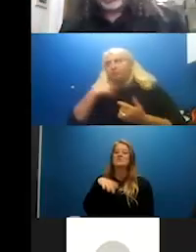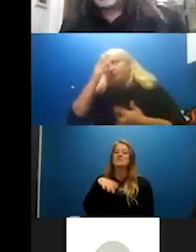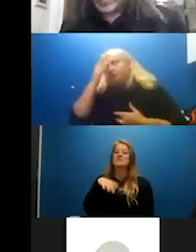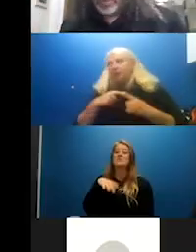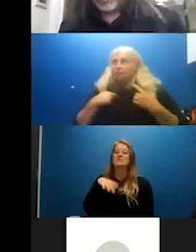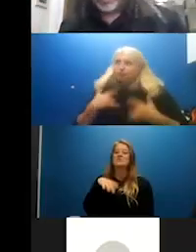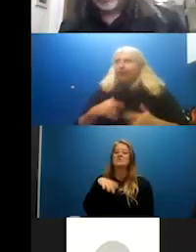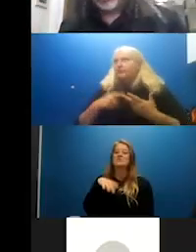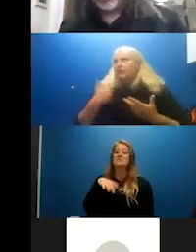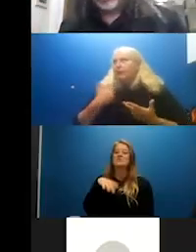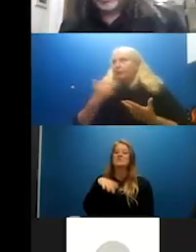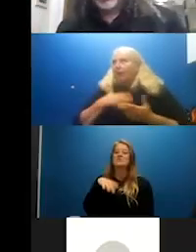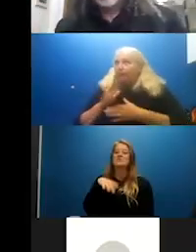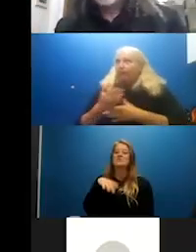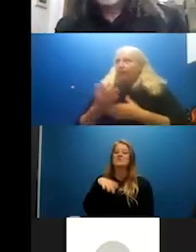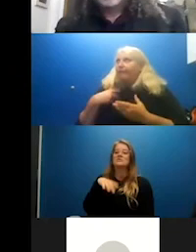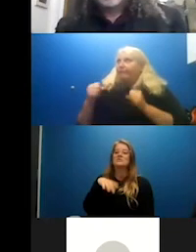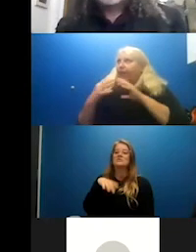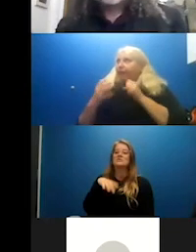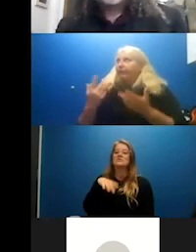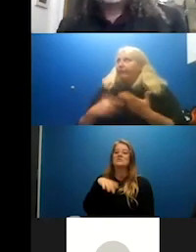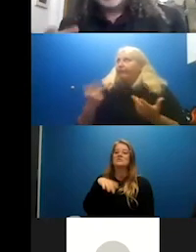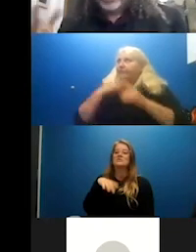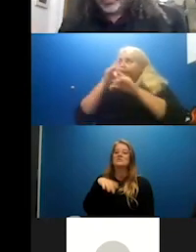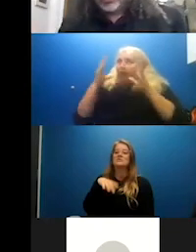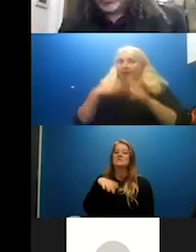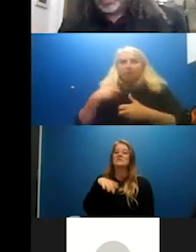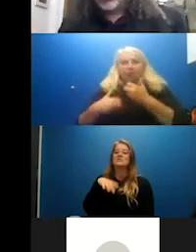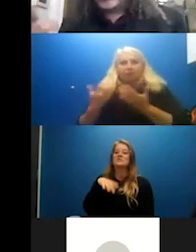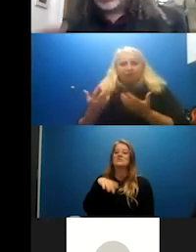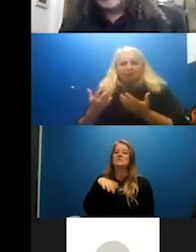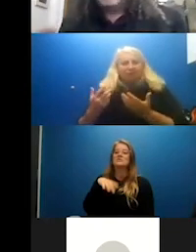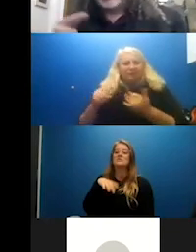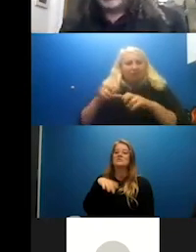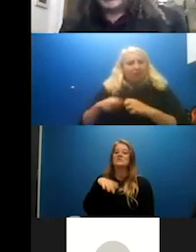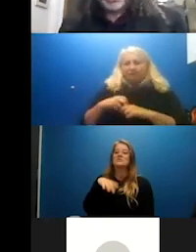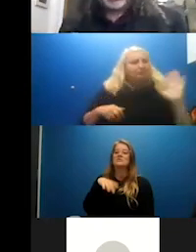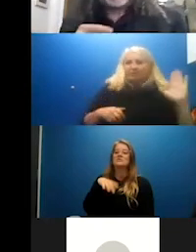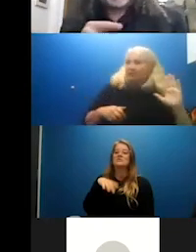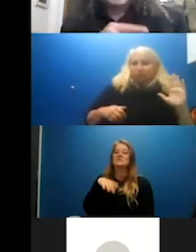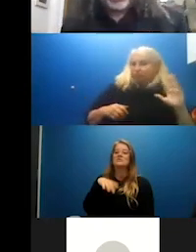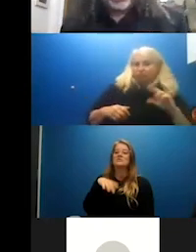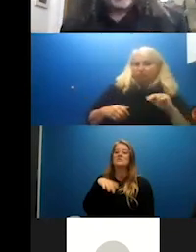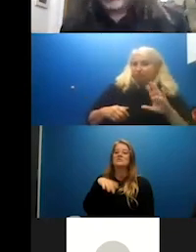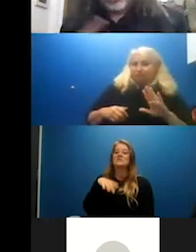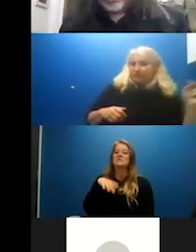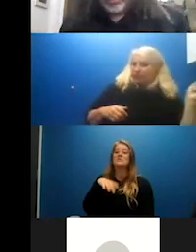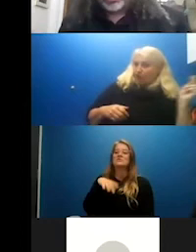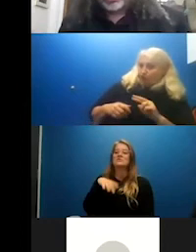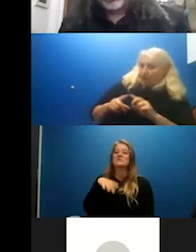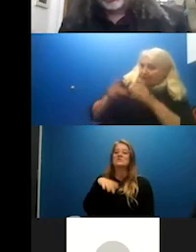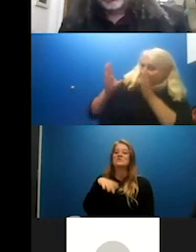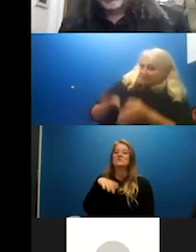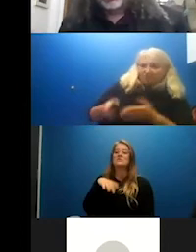violence, whatever it happens to be. And so we create a conversation where they're seen immediately as being